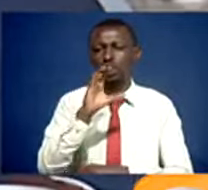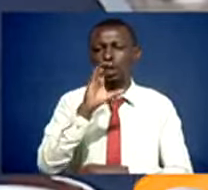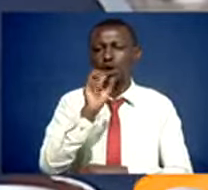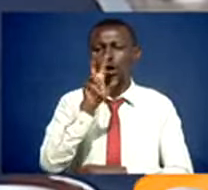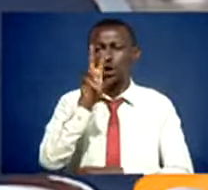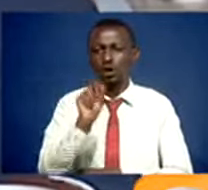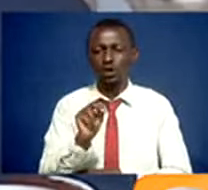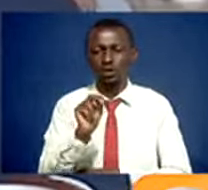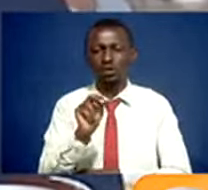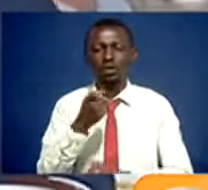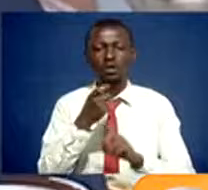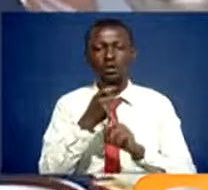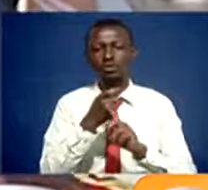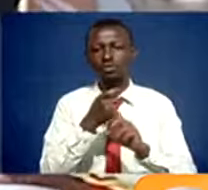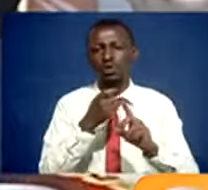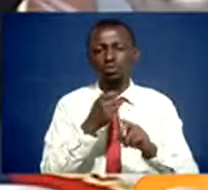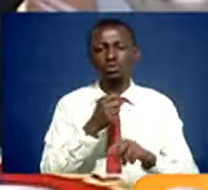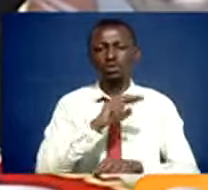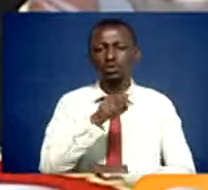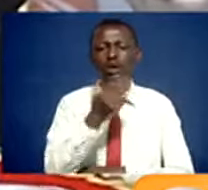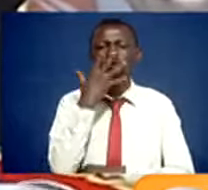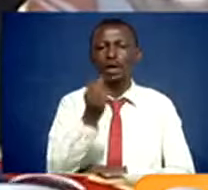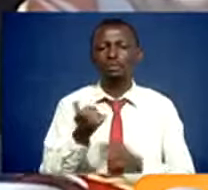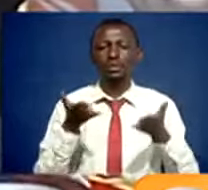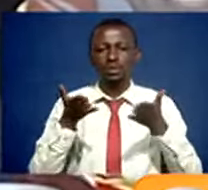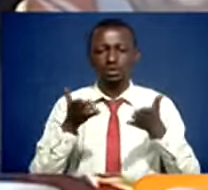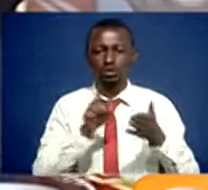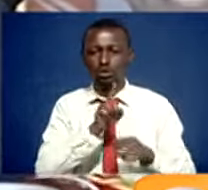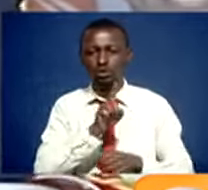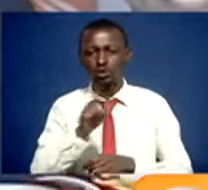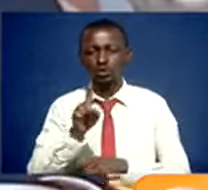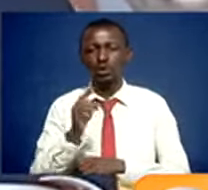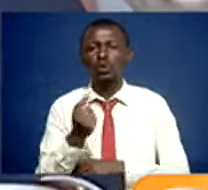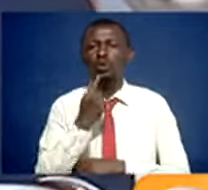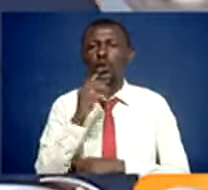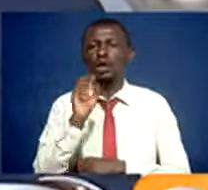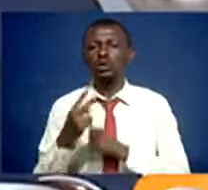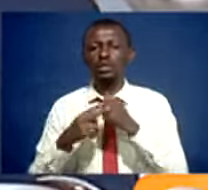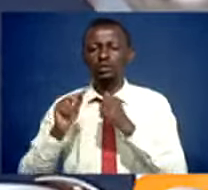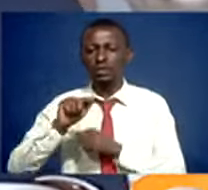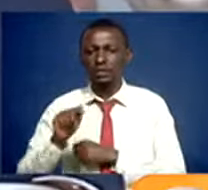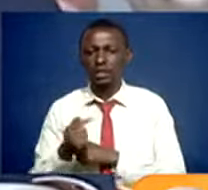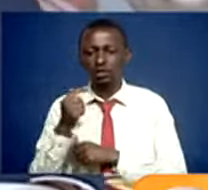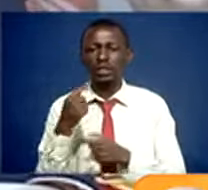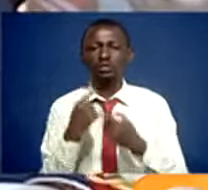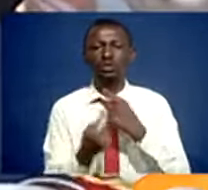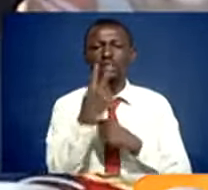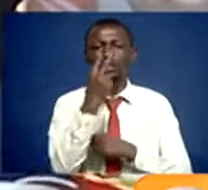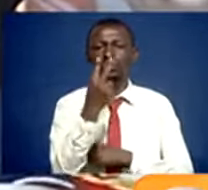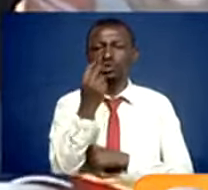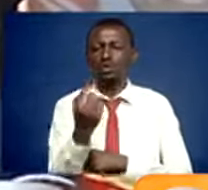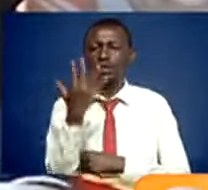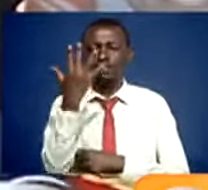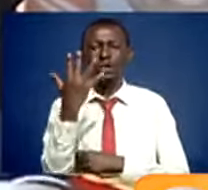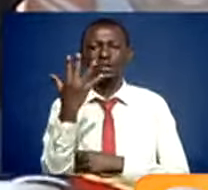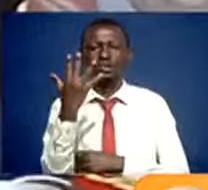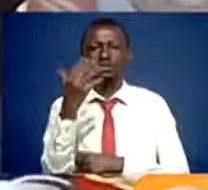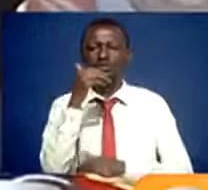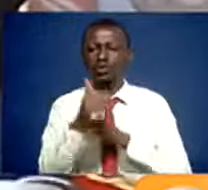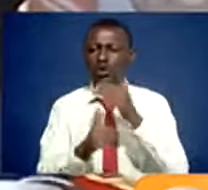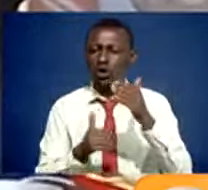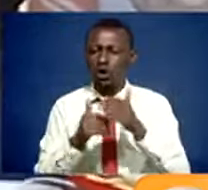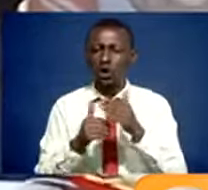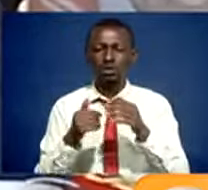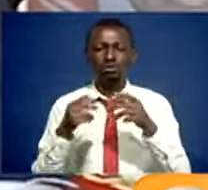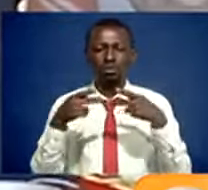in 2022 to 107,000 bales by 2025 and modernize all